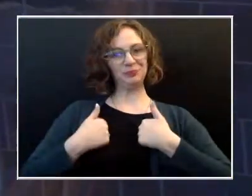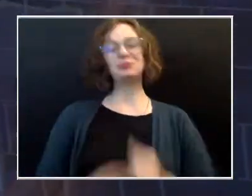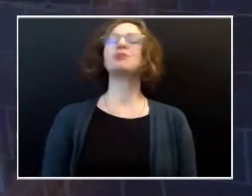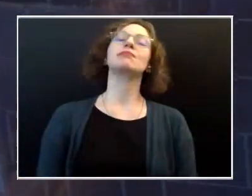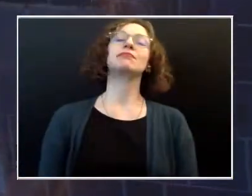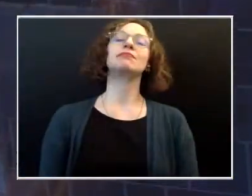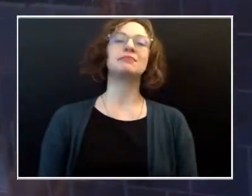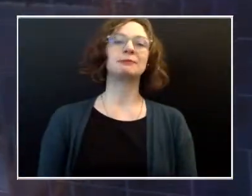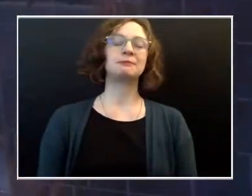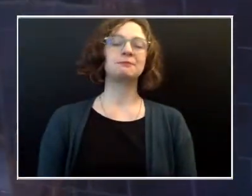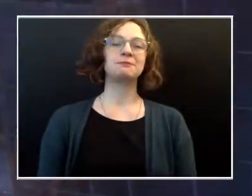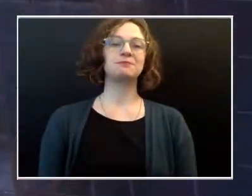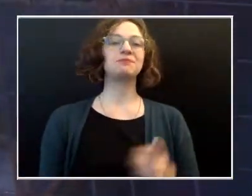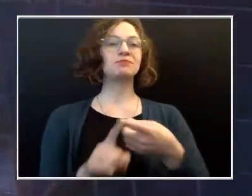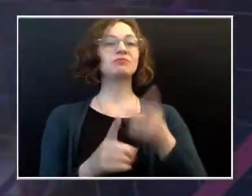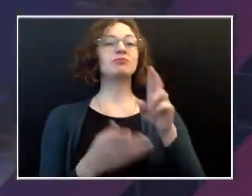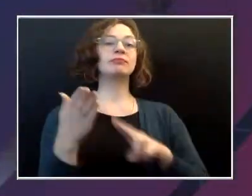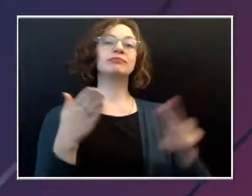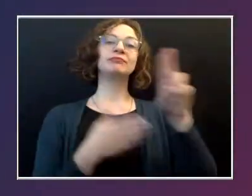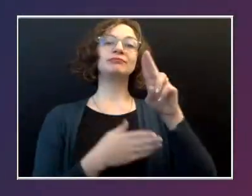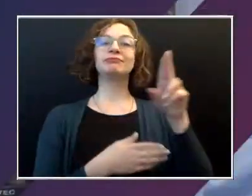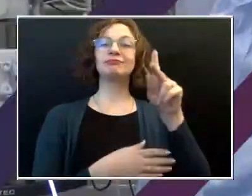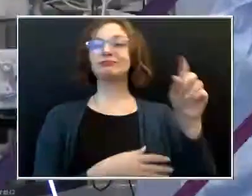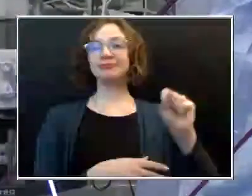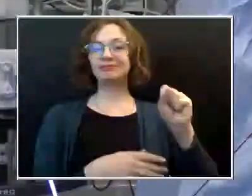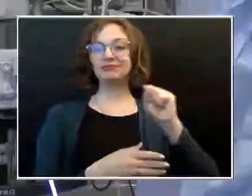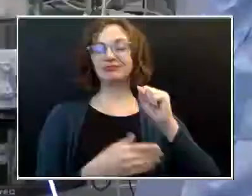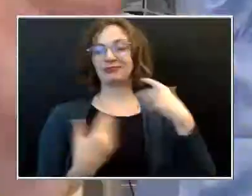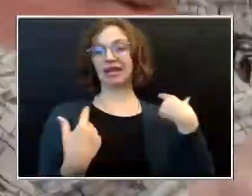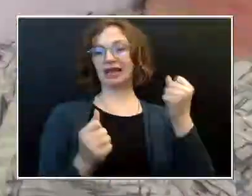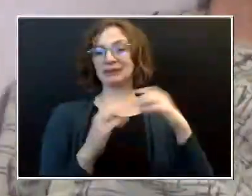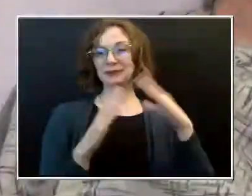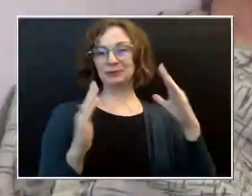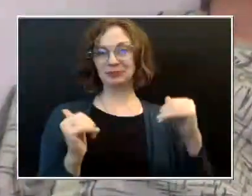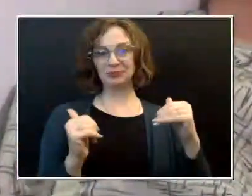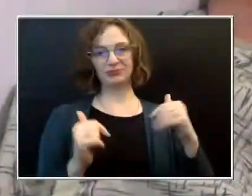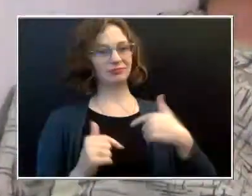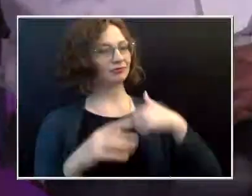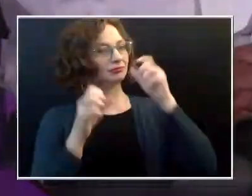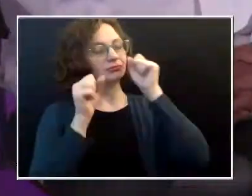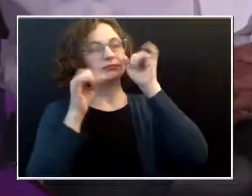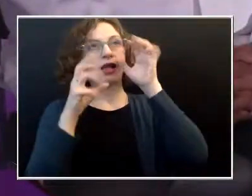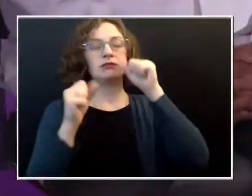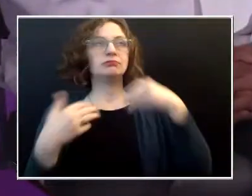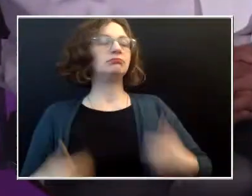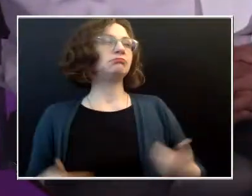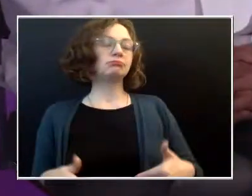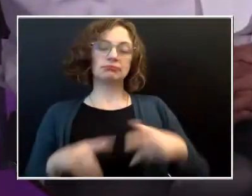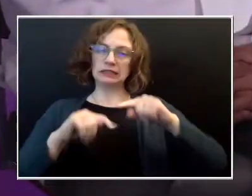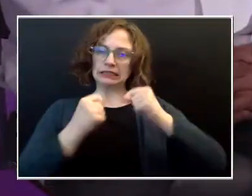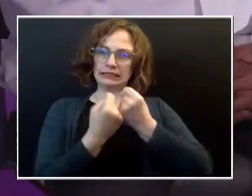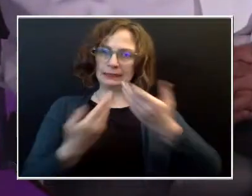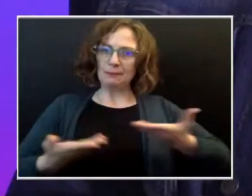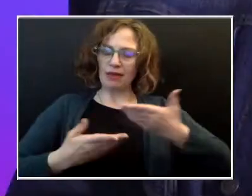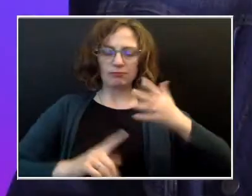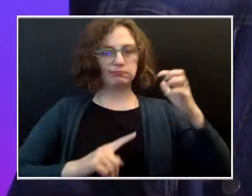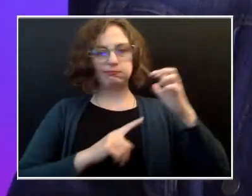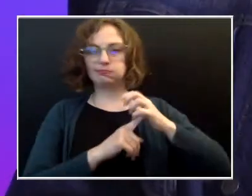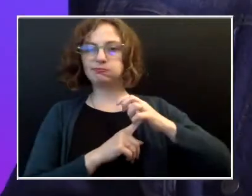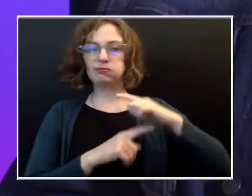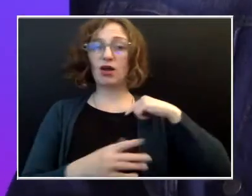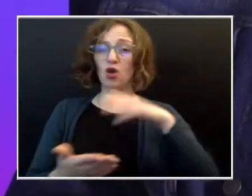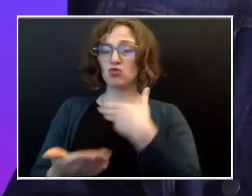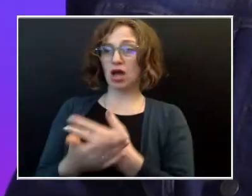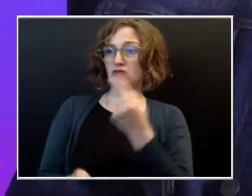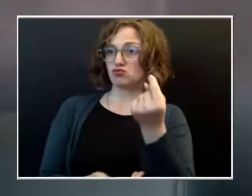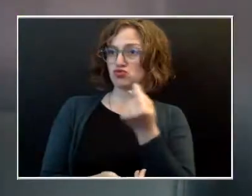From the University of Kansas Health System. I am amazed. The team here is great. I came on a Tuesday, and then by Saturday